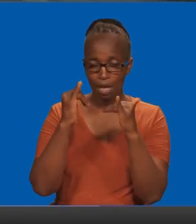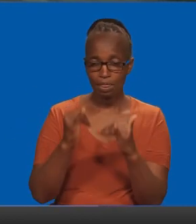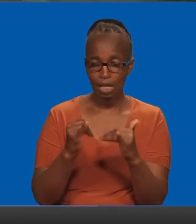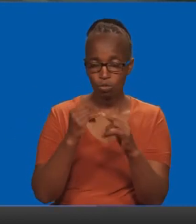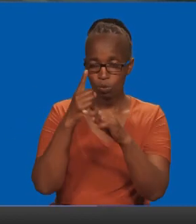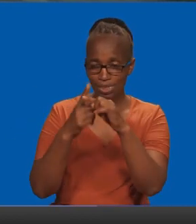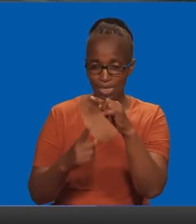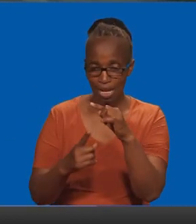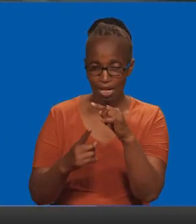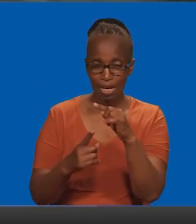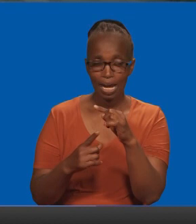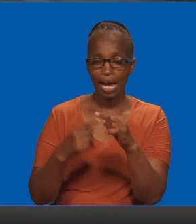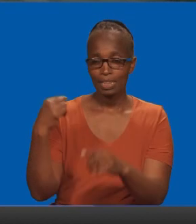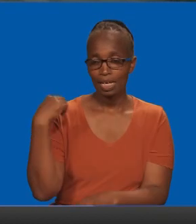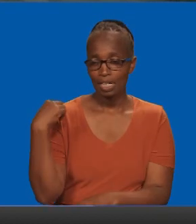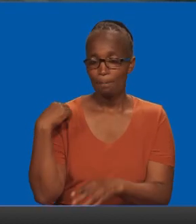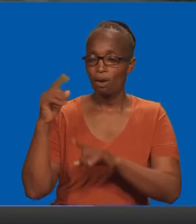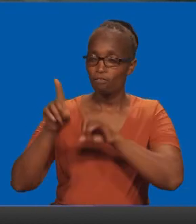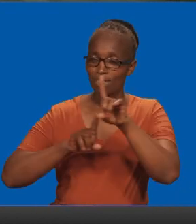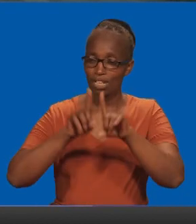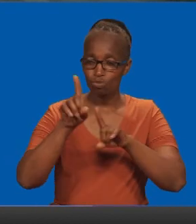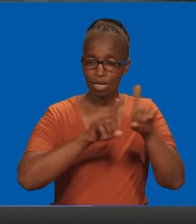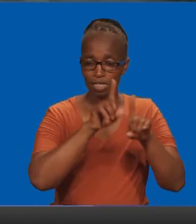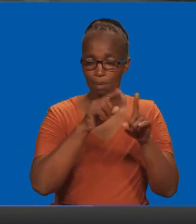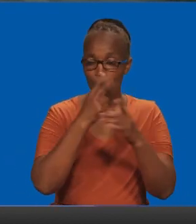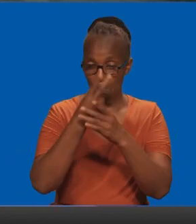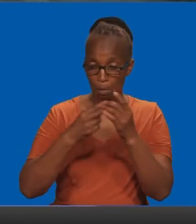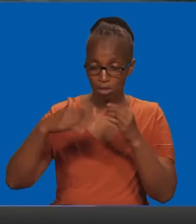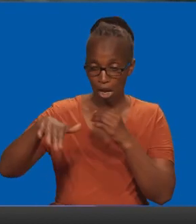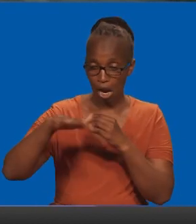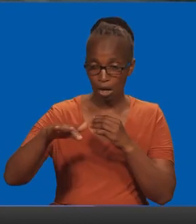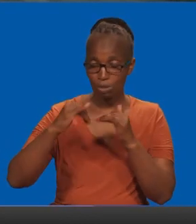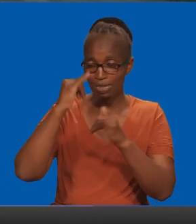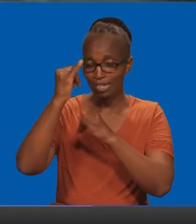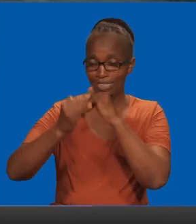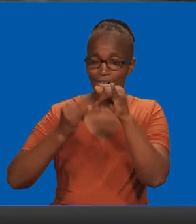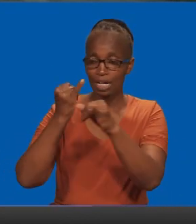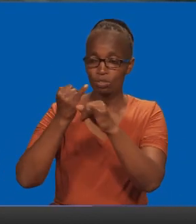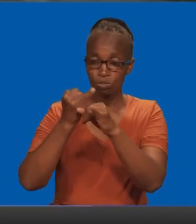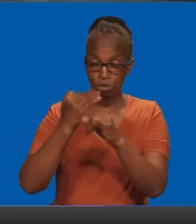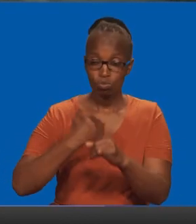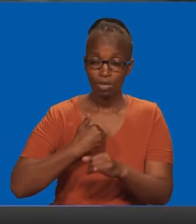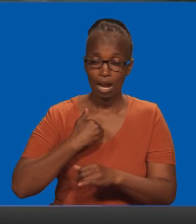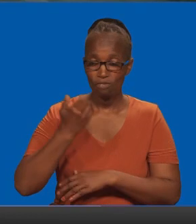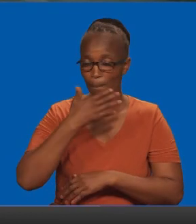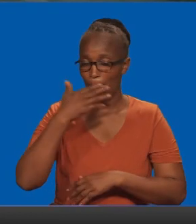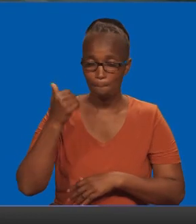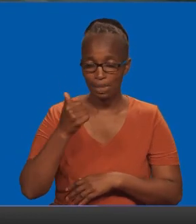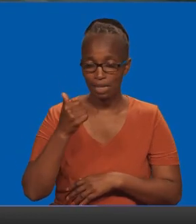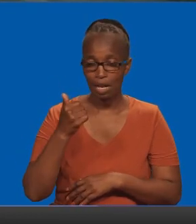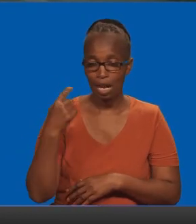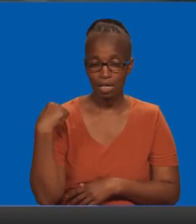as we Asher in the New Year the turnouts and the number of tourists both local and international we will